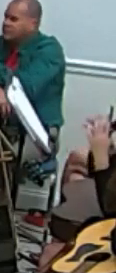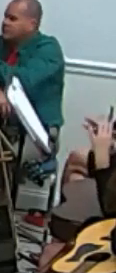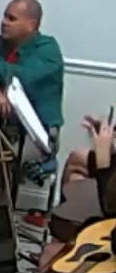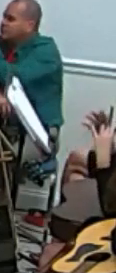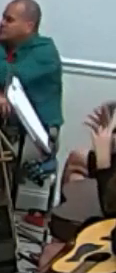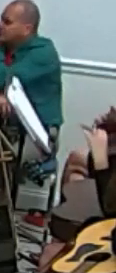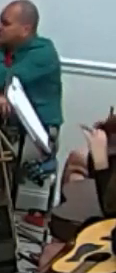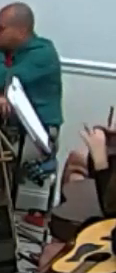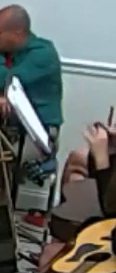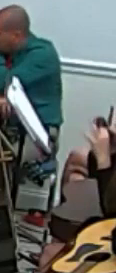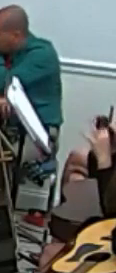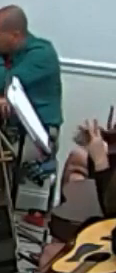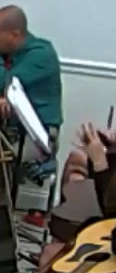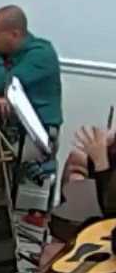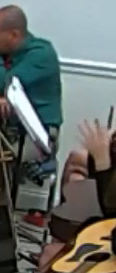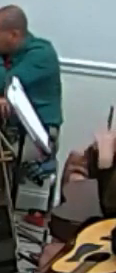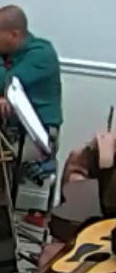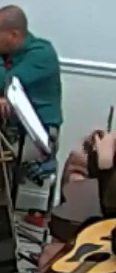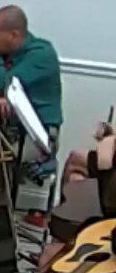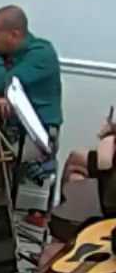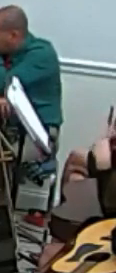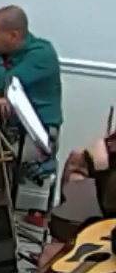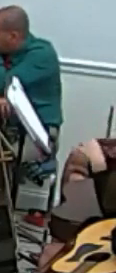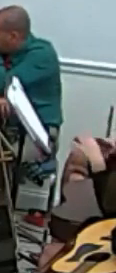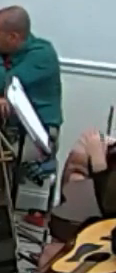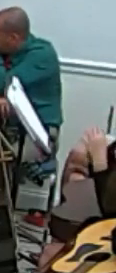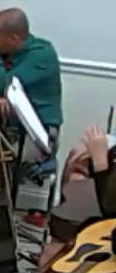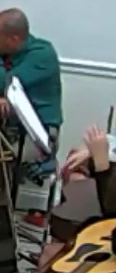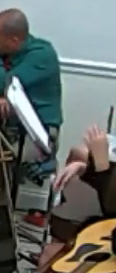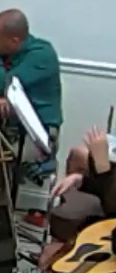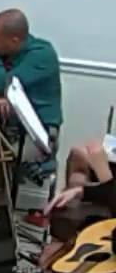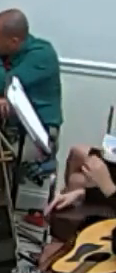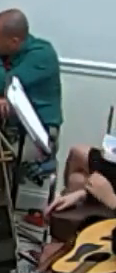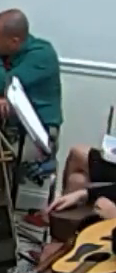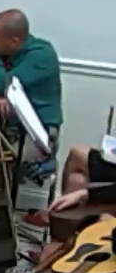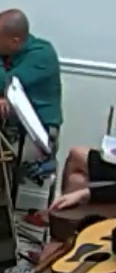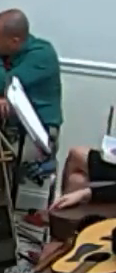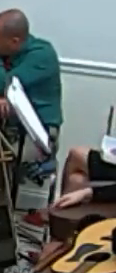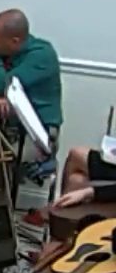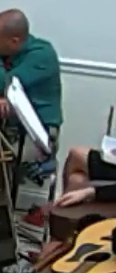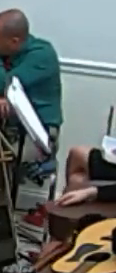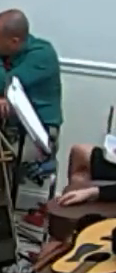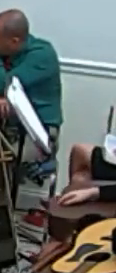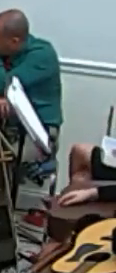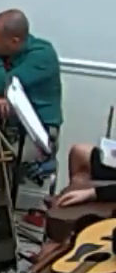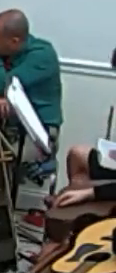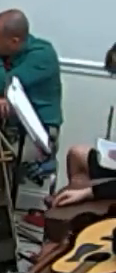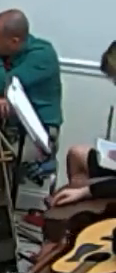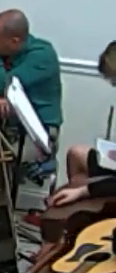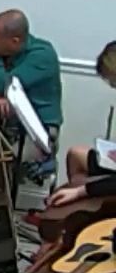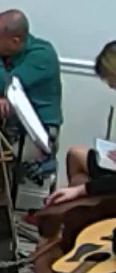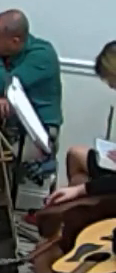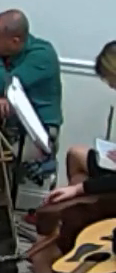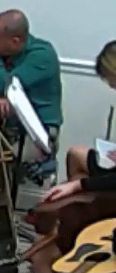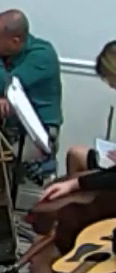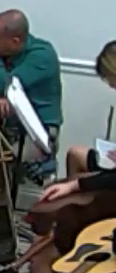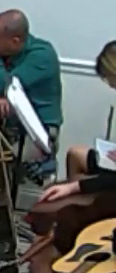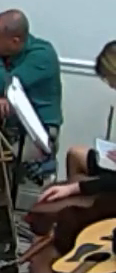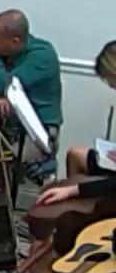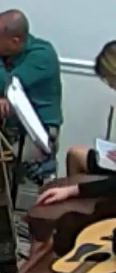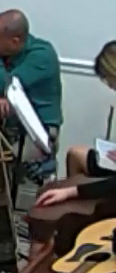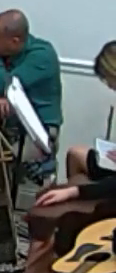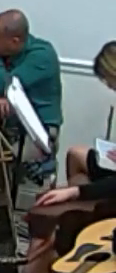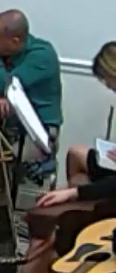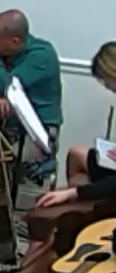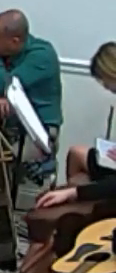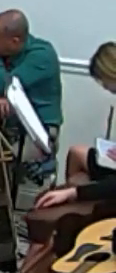Does anybody want to say anything else? So the brethren saw there that the enemy of our souls, it tries in every way.